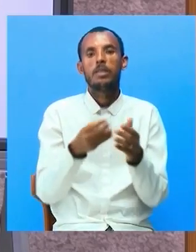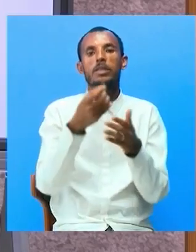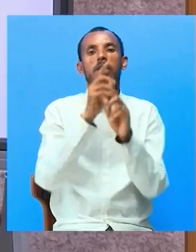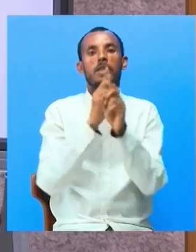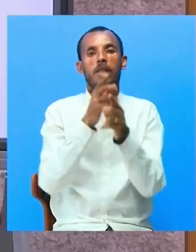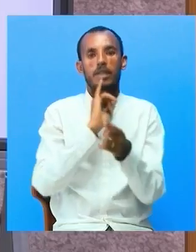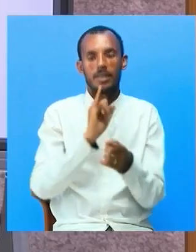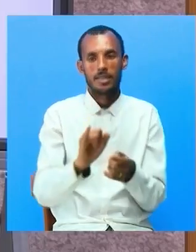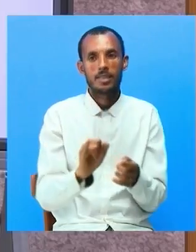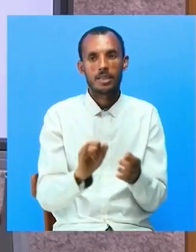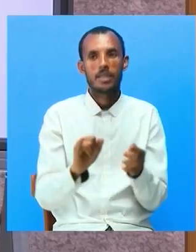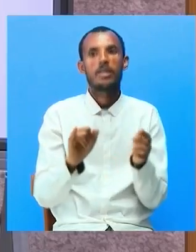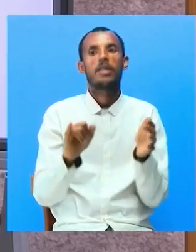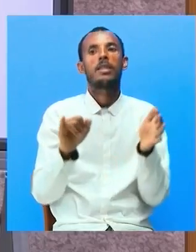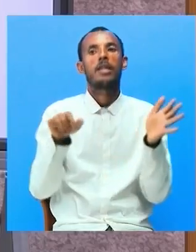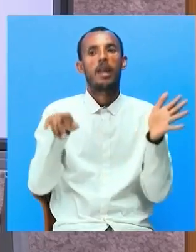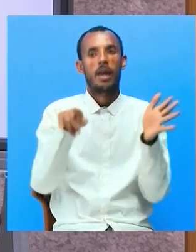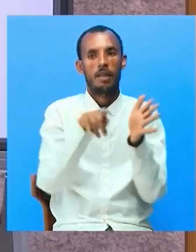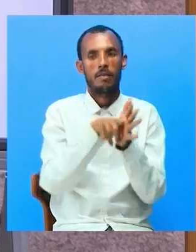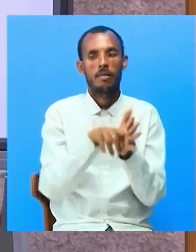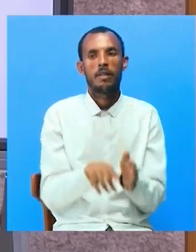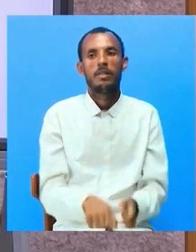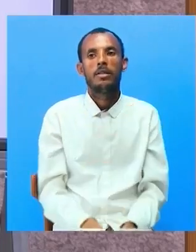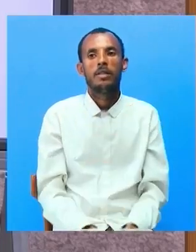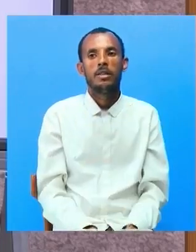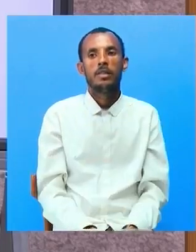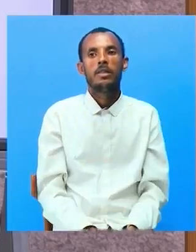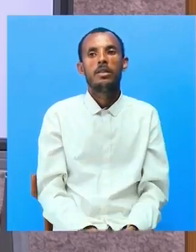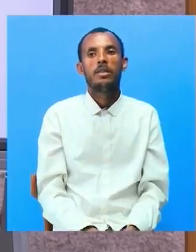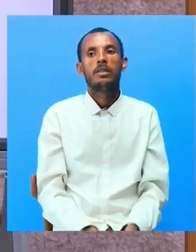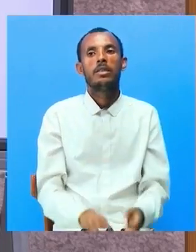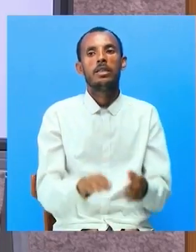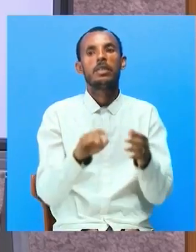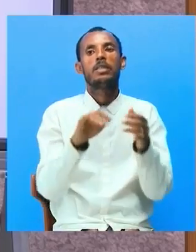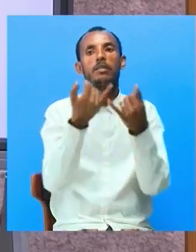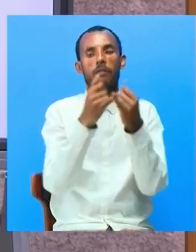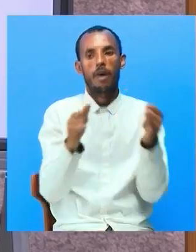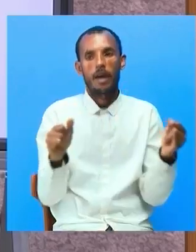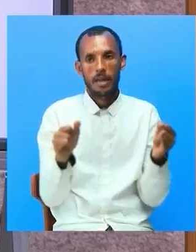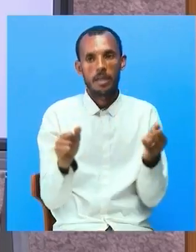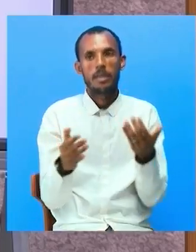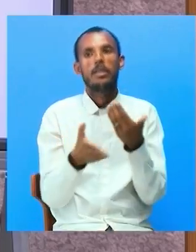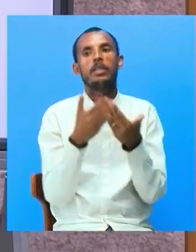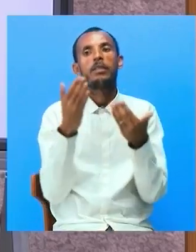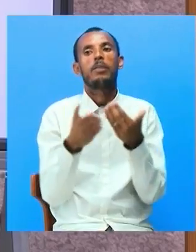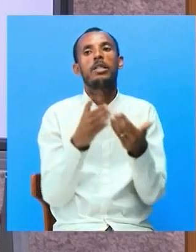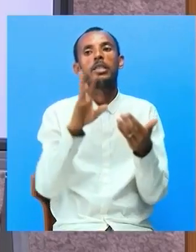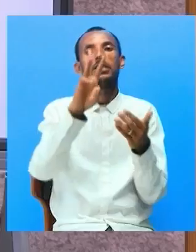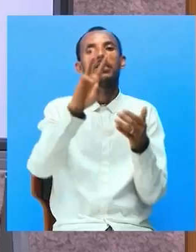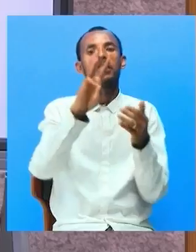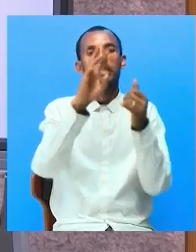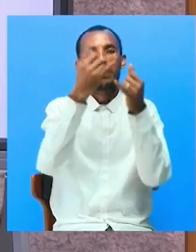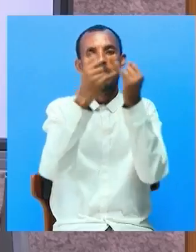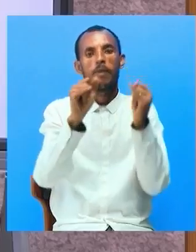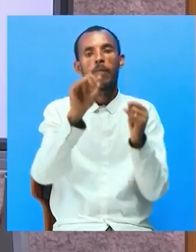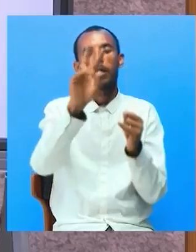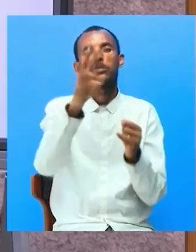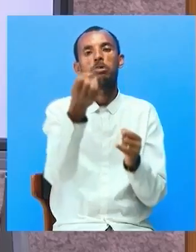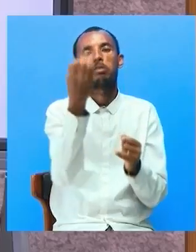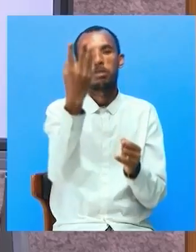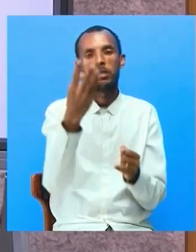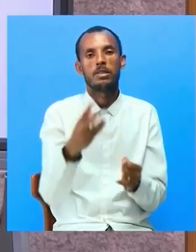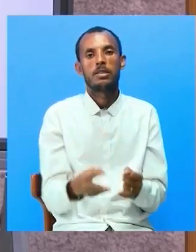the result you get is negative. And simply you divide as usual. Simply 6 divided by 2 gives us